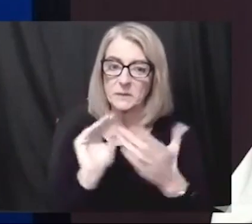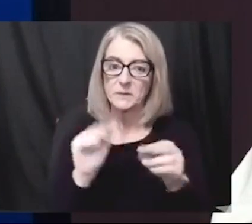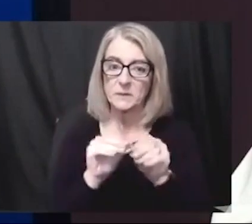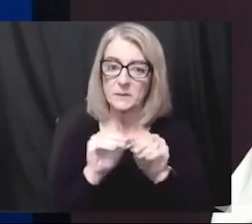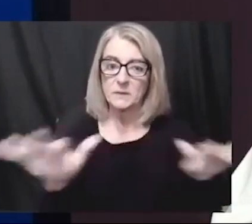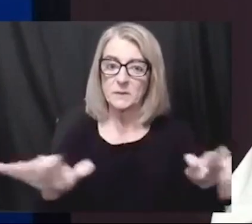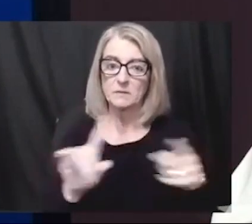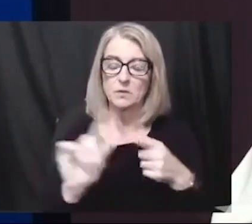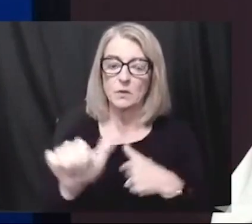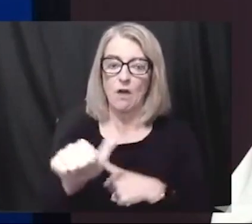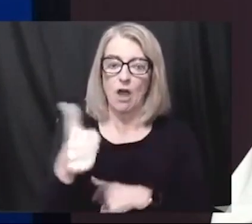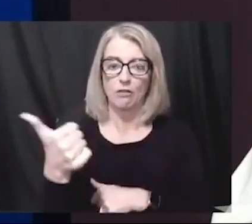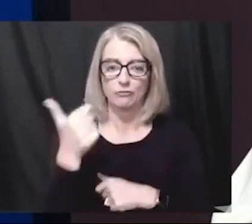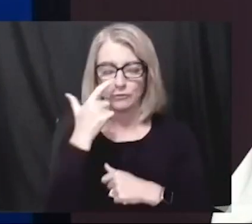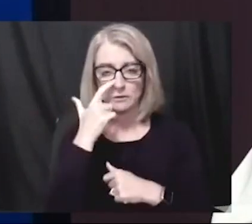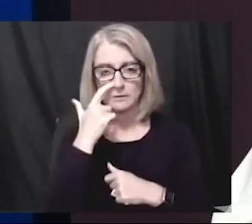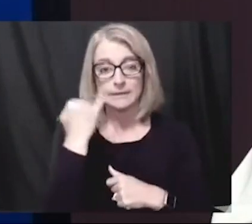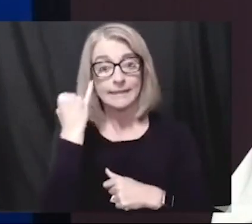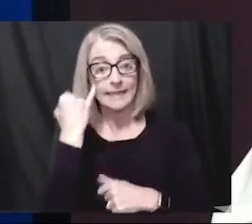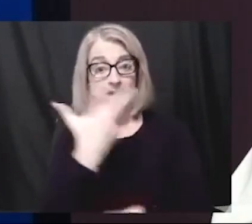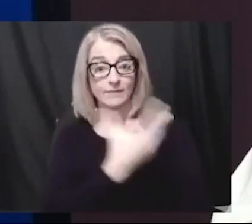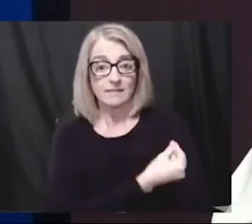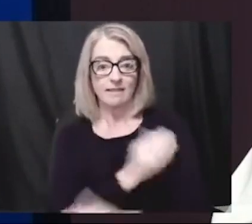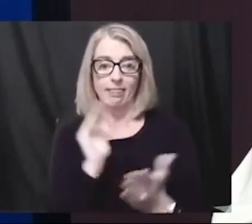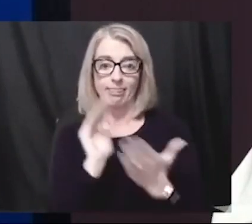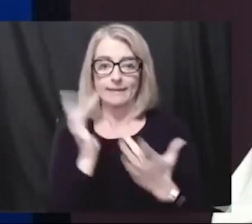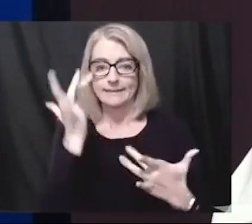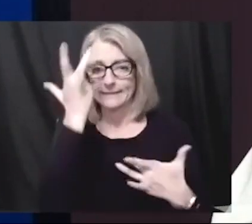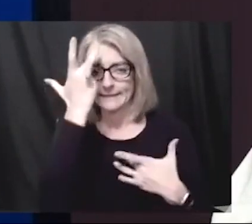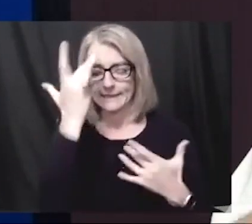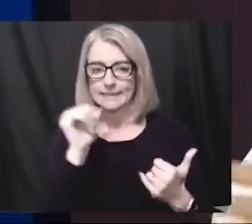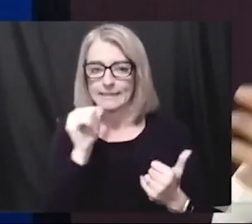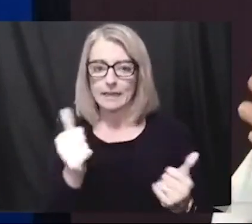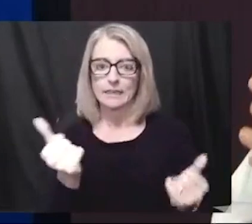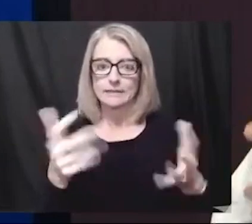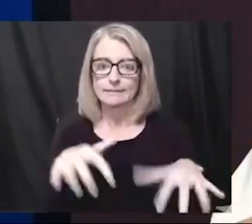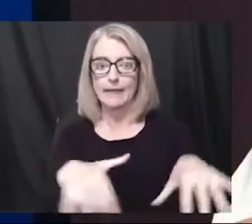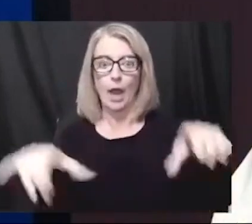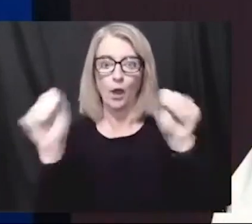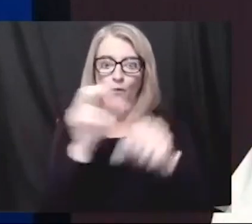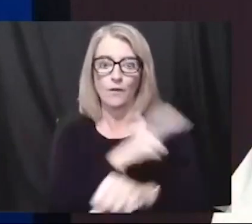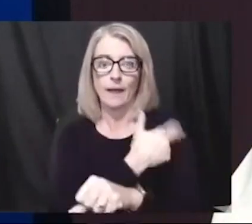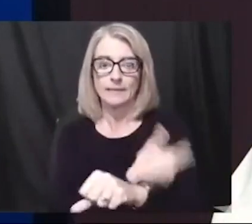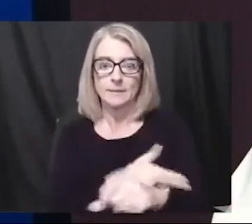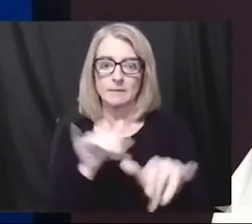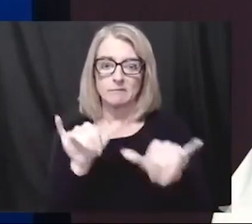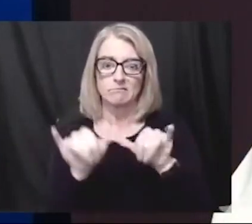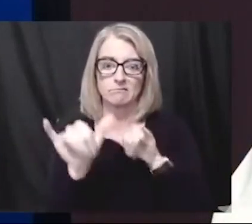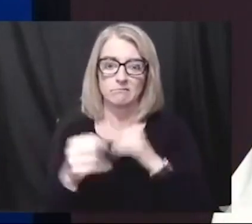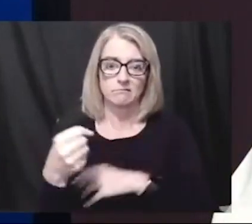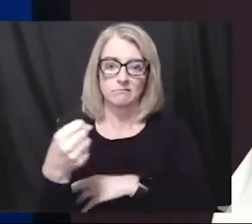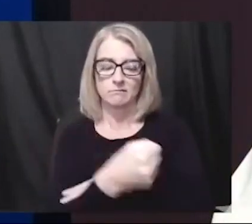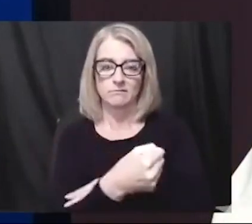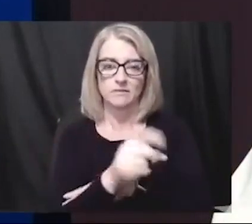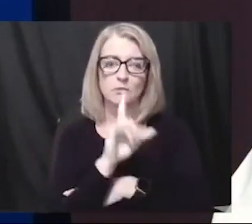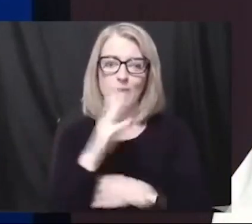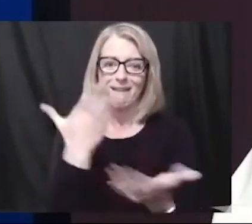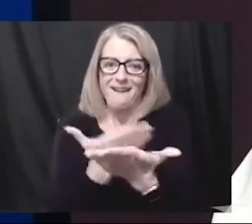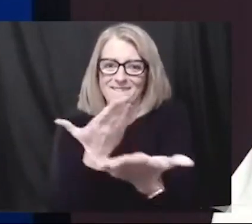if you are vaccinated, you're not going to get nearly as sick. You're not going to overwhelm the healthcare resource. So the evidence is just overwhelmingly